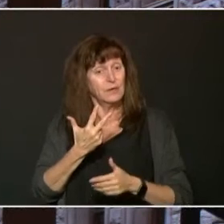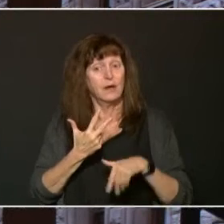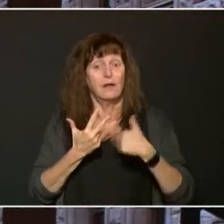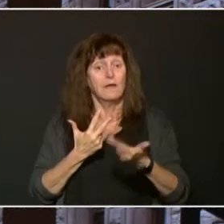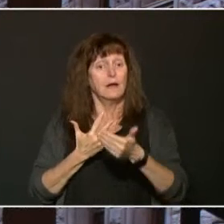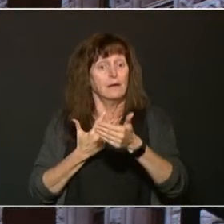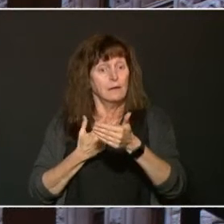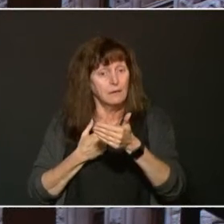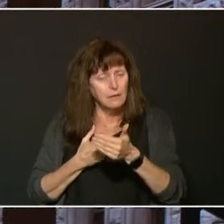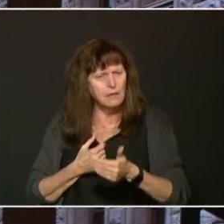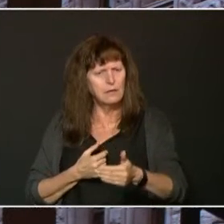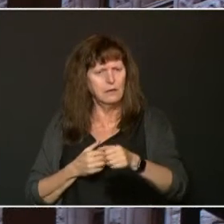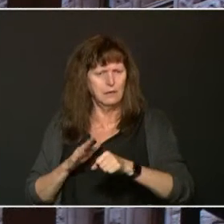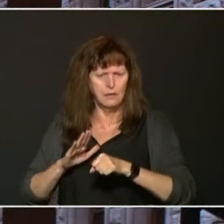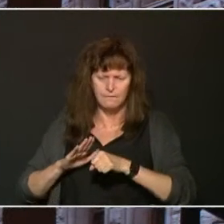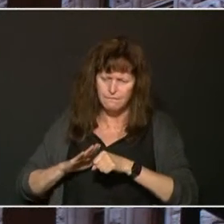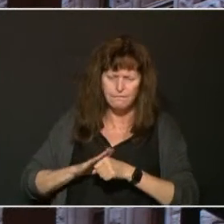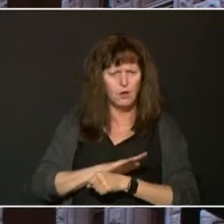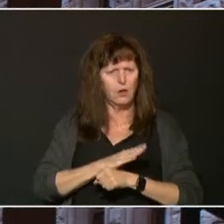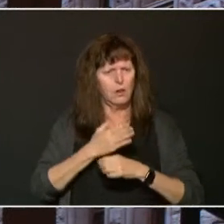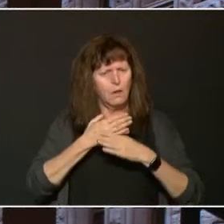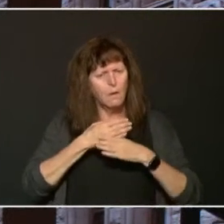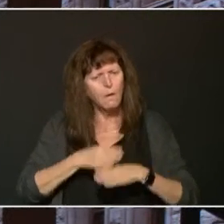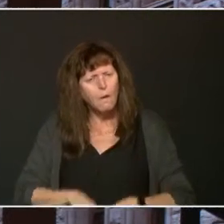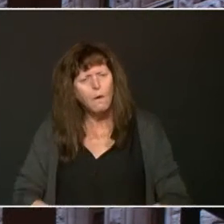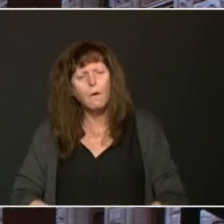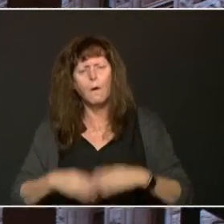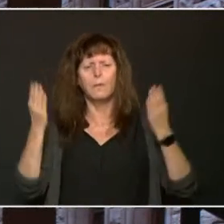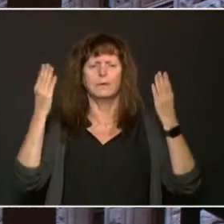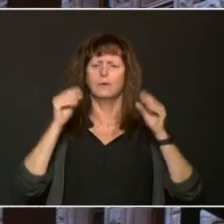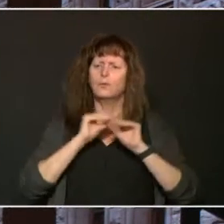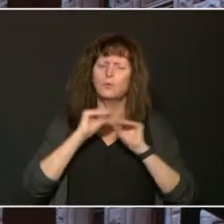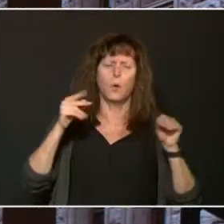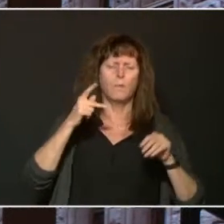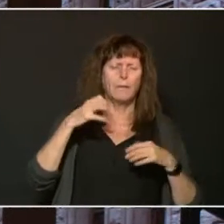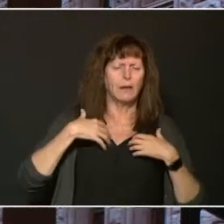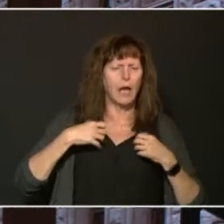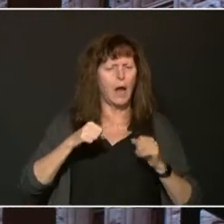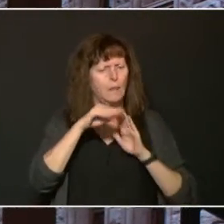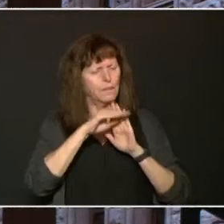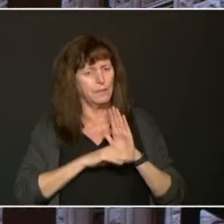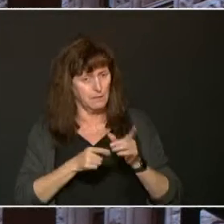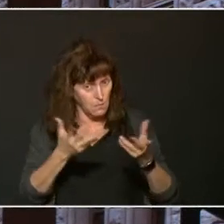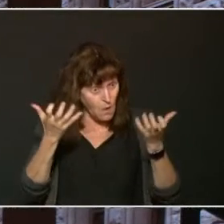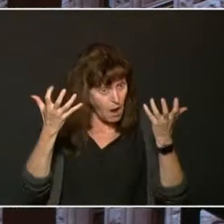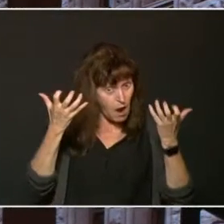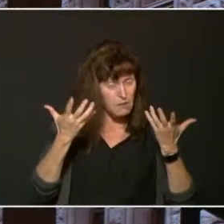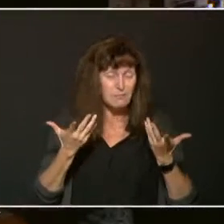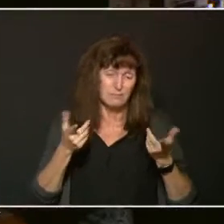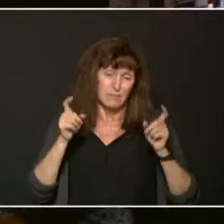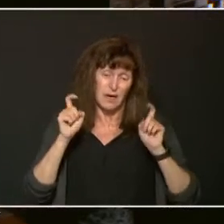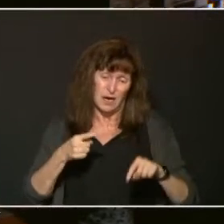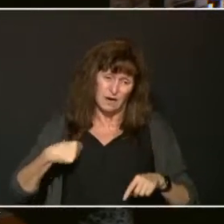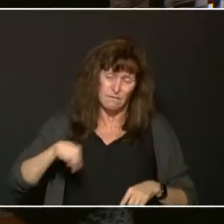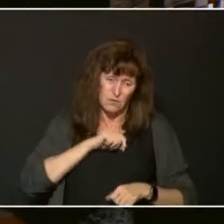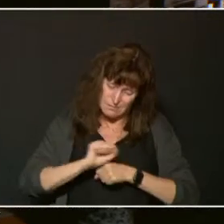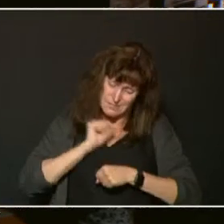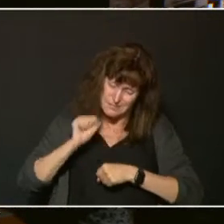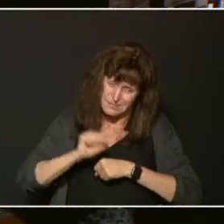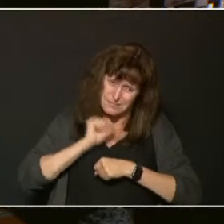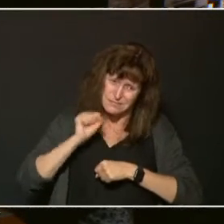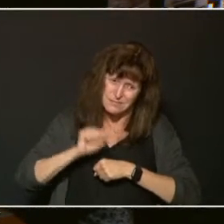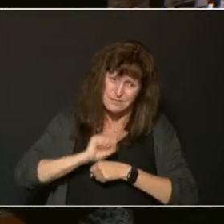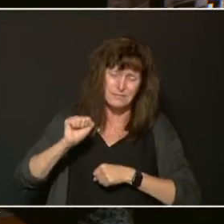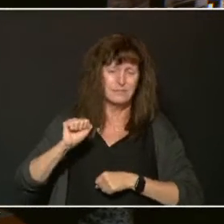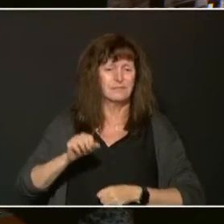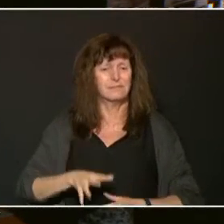complete reopening with no public health measures, we've got work cut out for us. Next question.